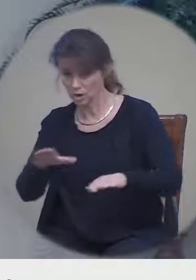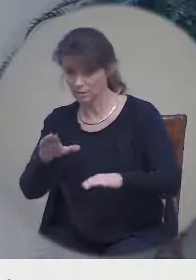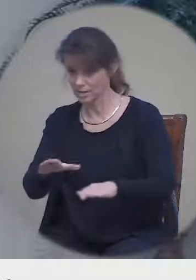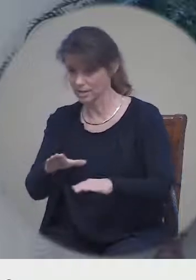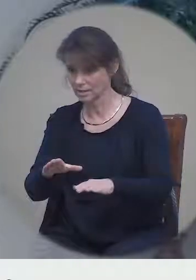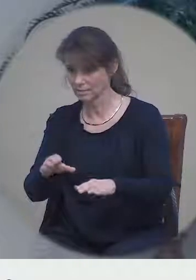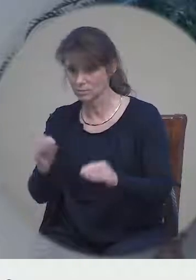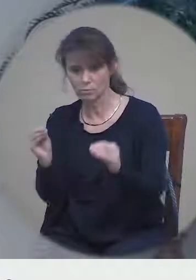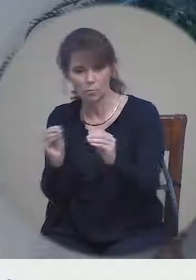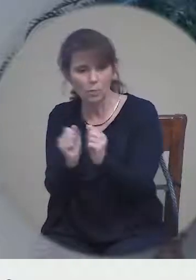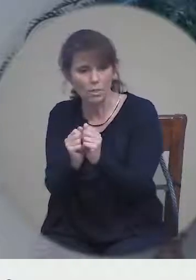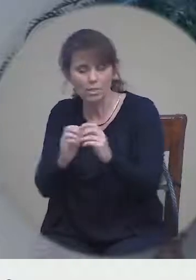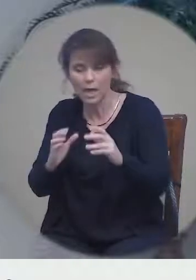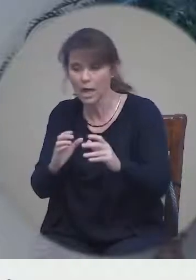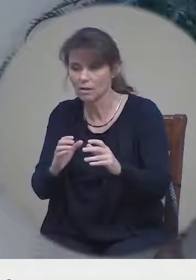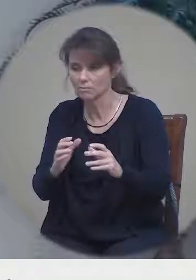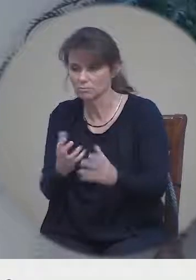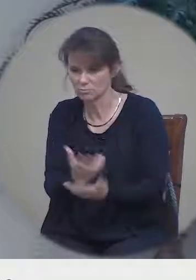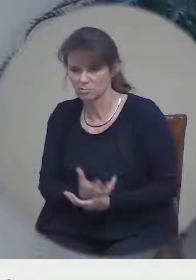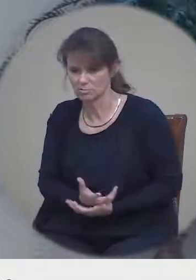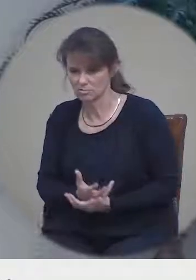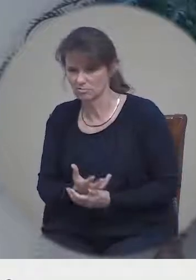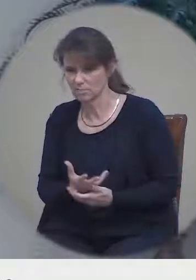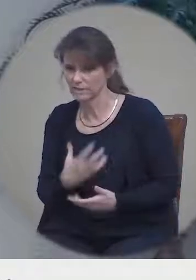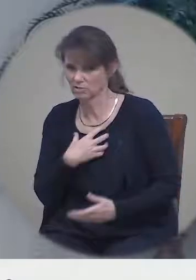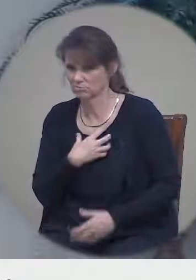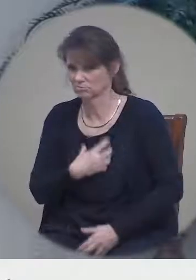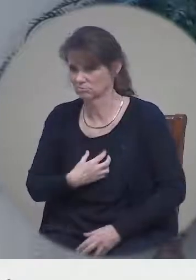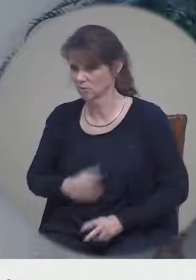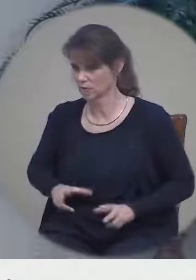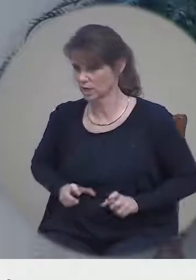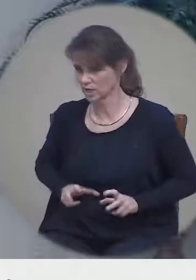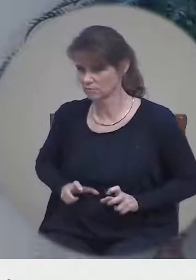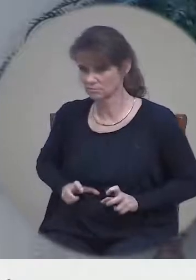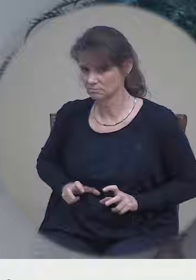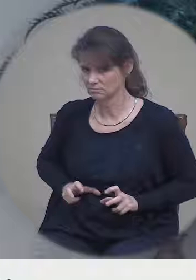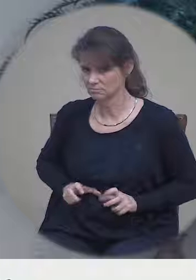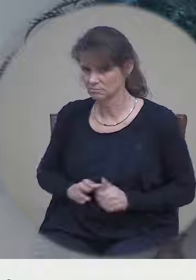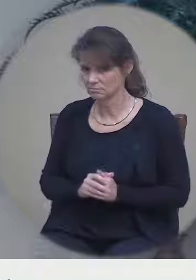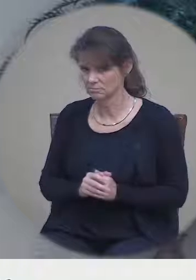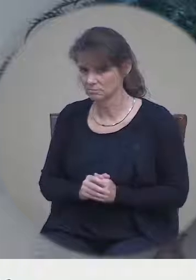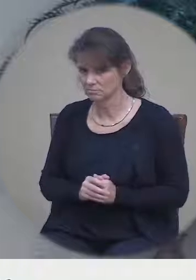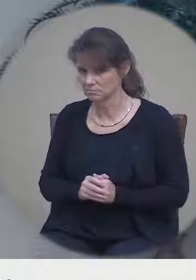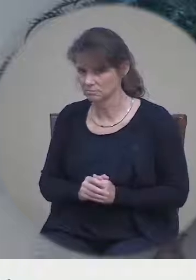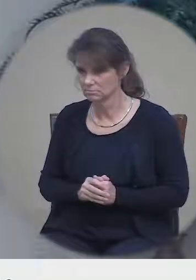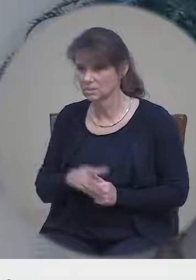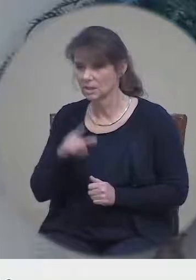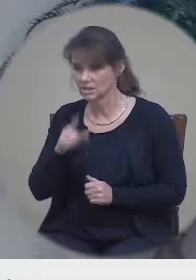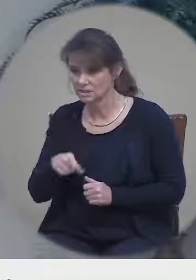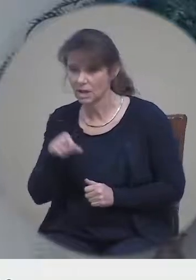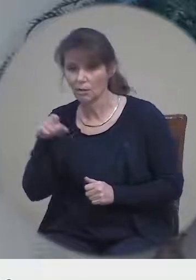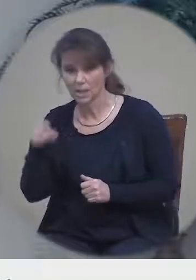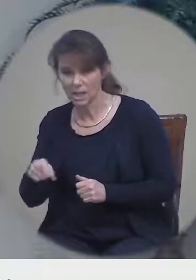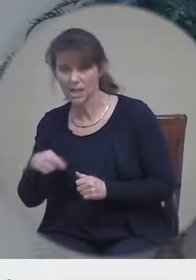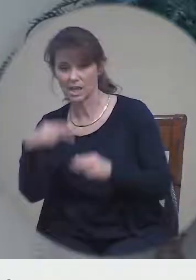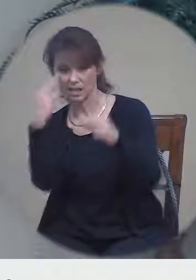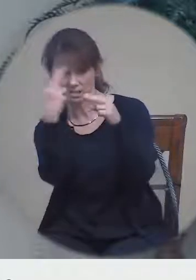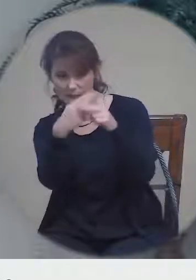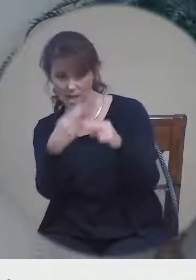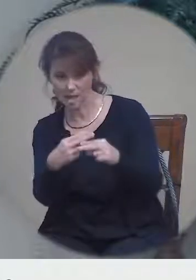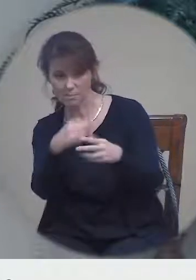covetousness. In other words, all the things that you are responsible for